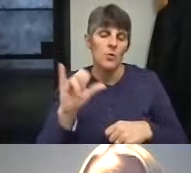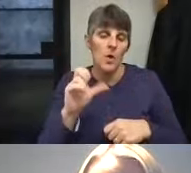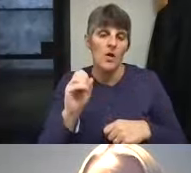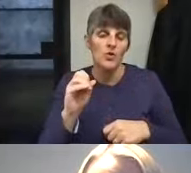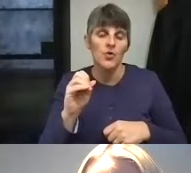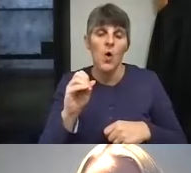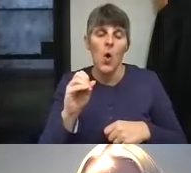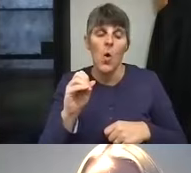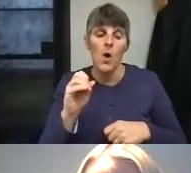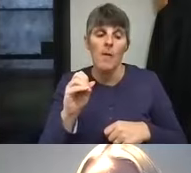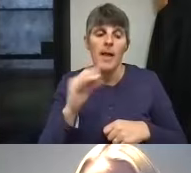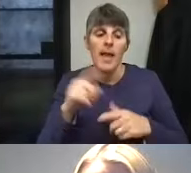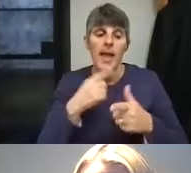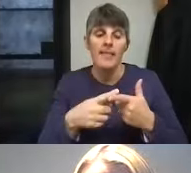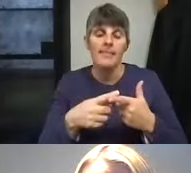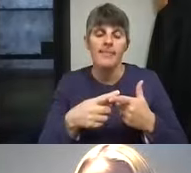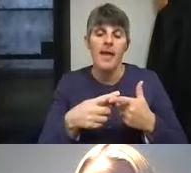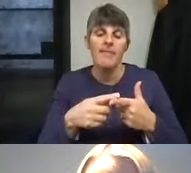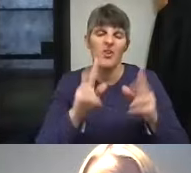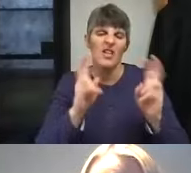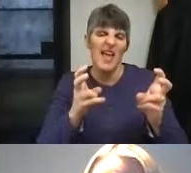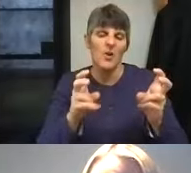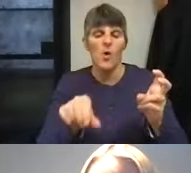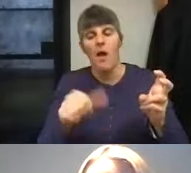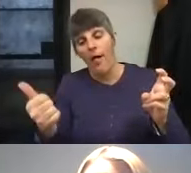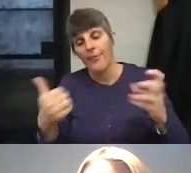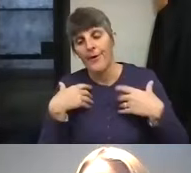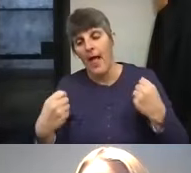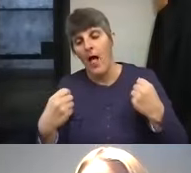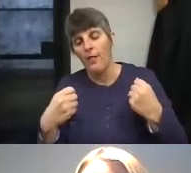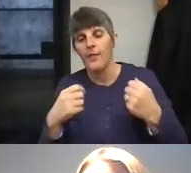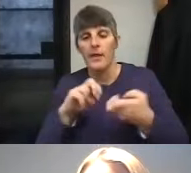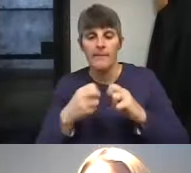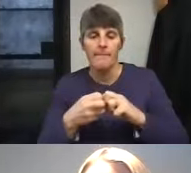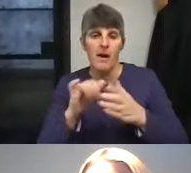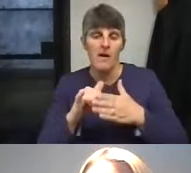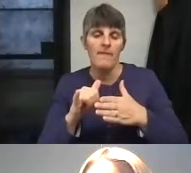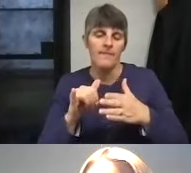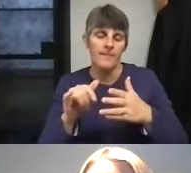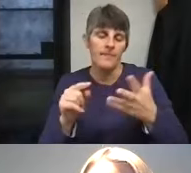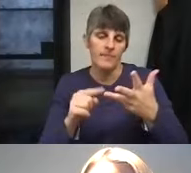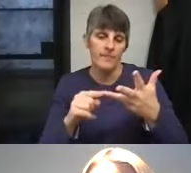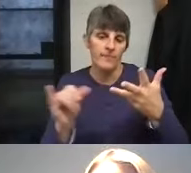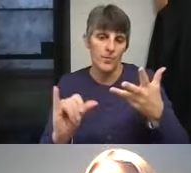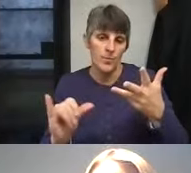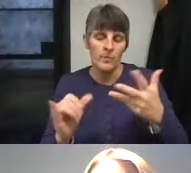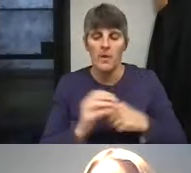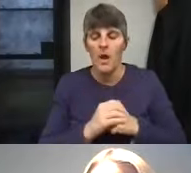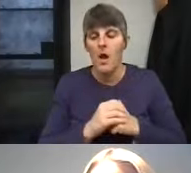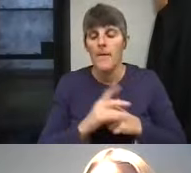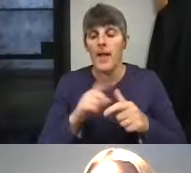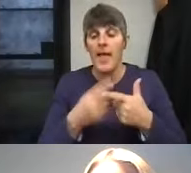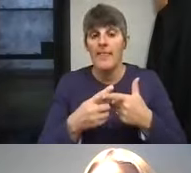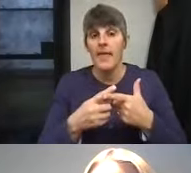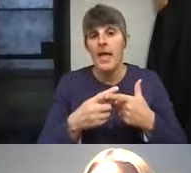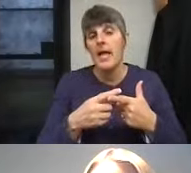So, and then there's a category sort of other health impaired that things fall under as well. And then